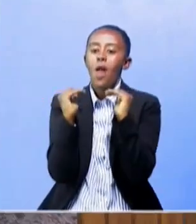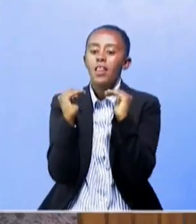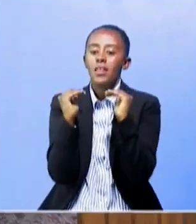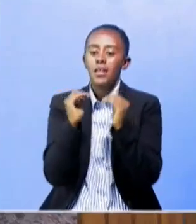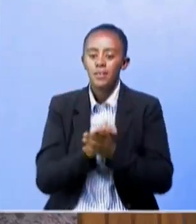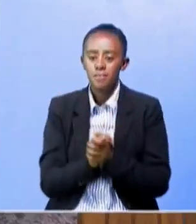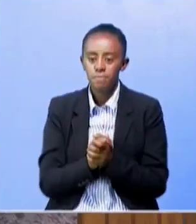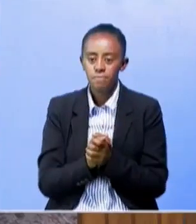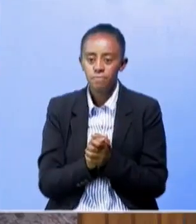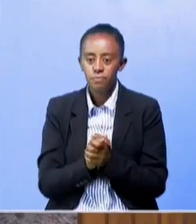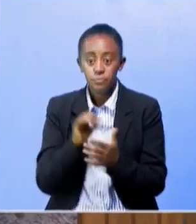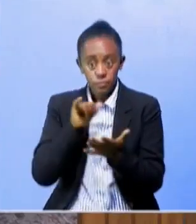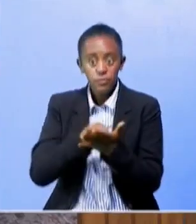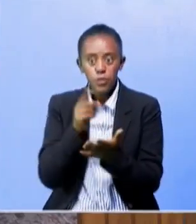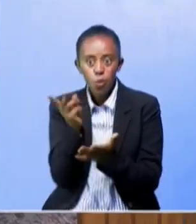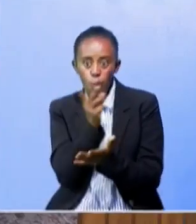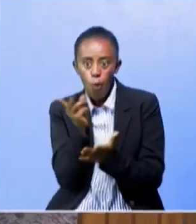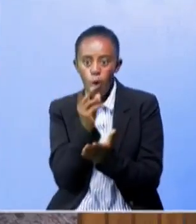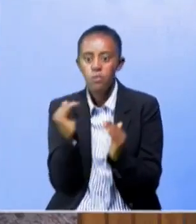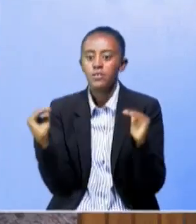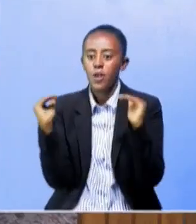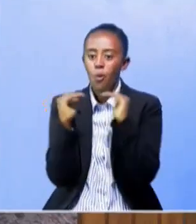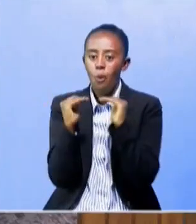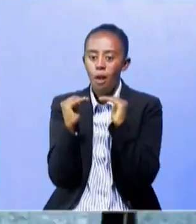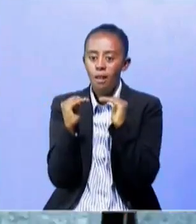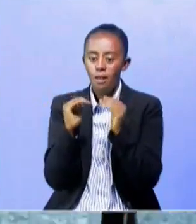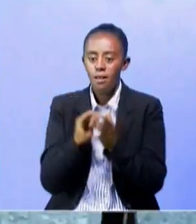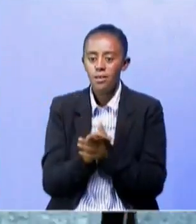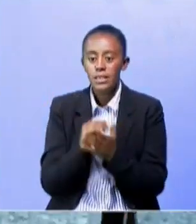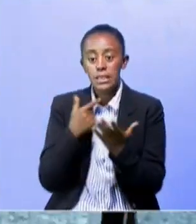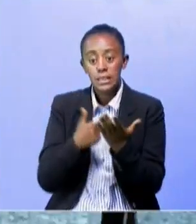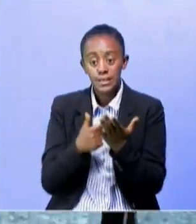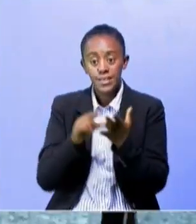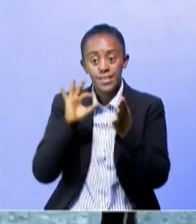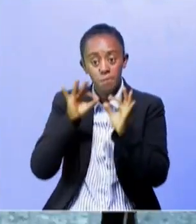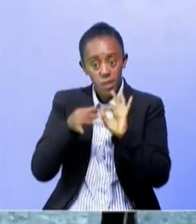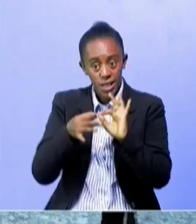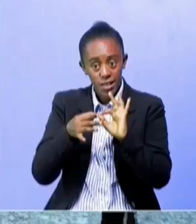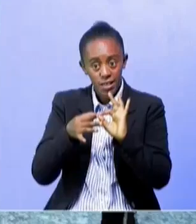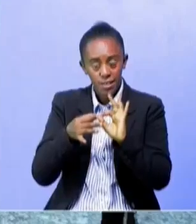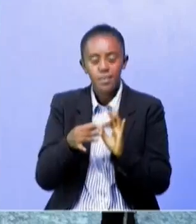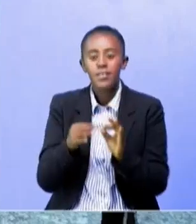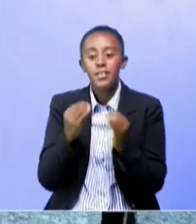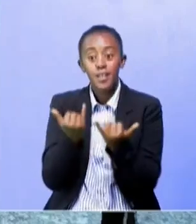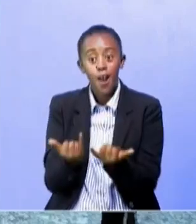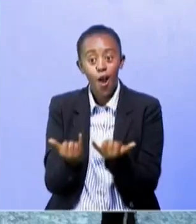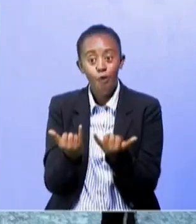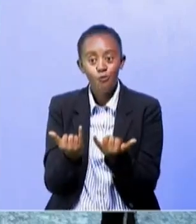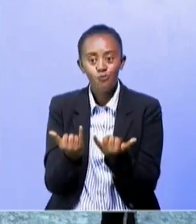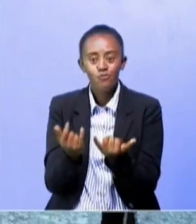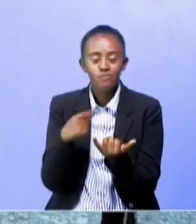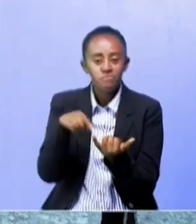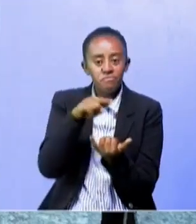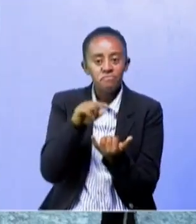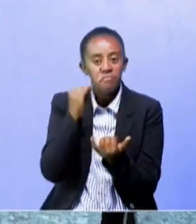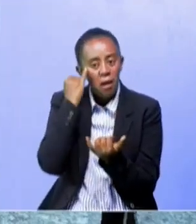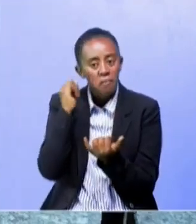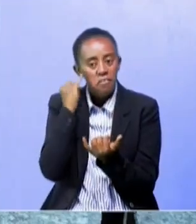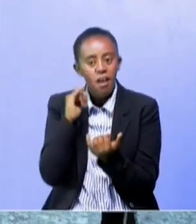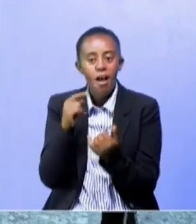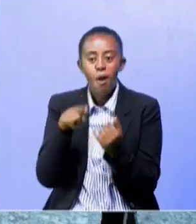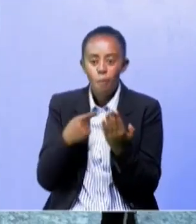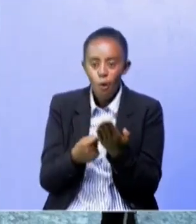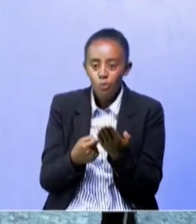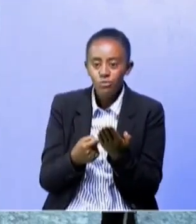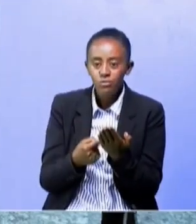equality. That you are both equal. This is the meaning. So now, since you have got some ideas about